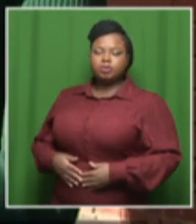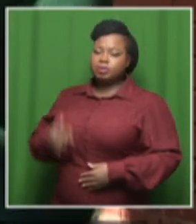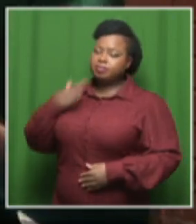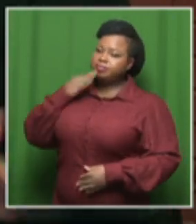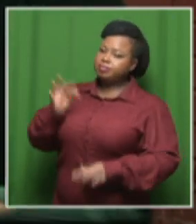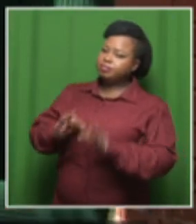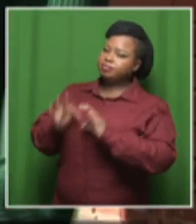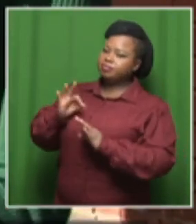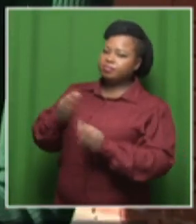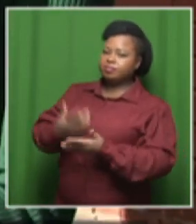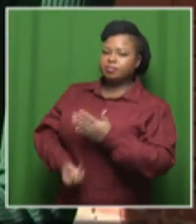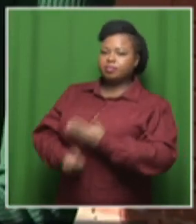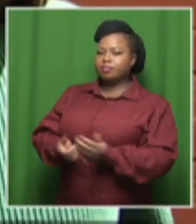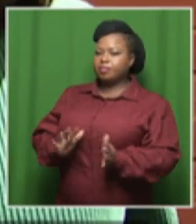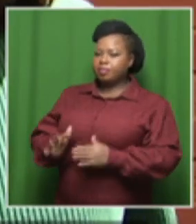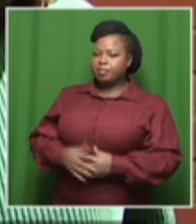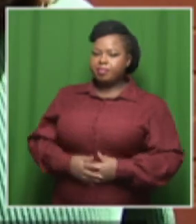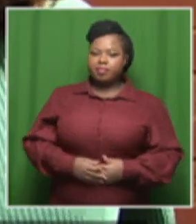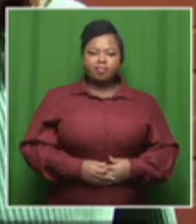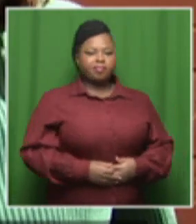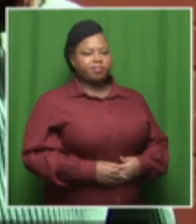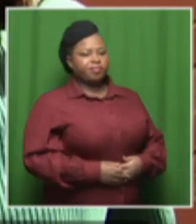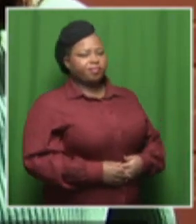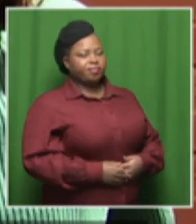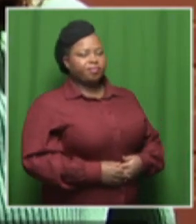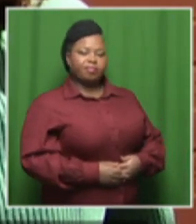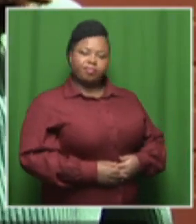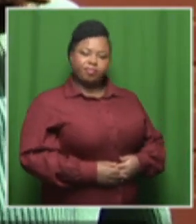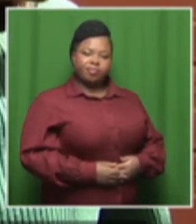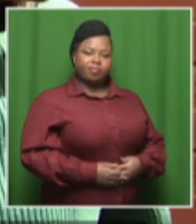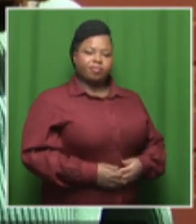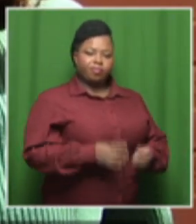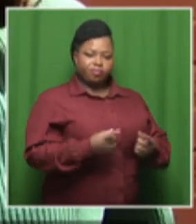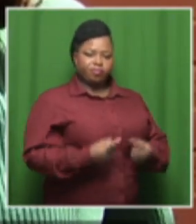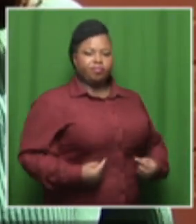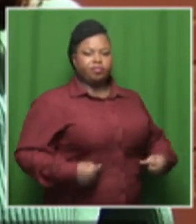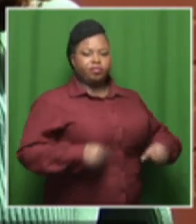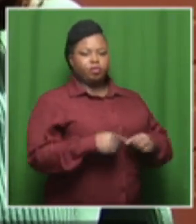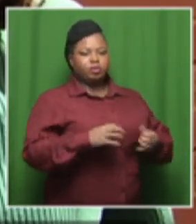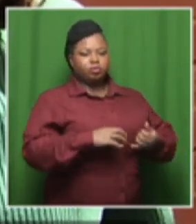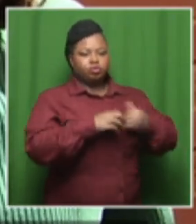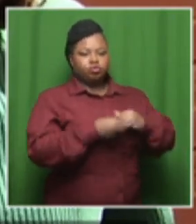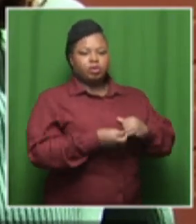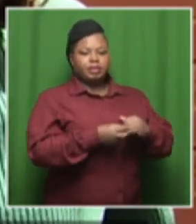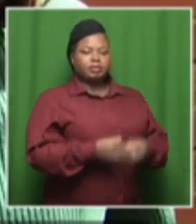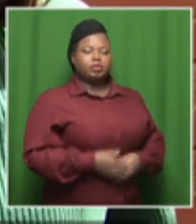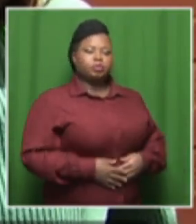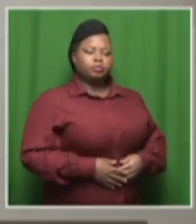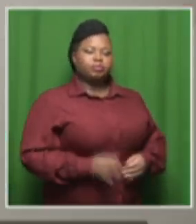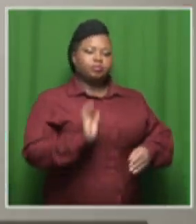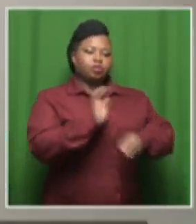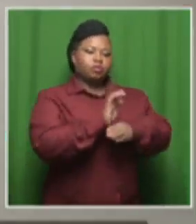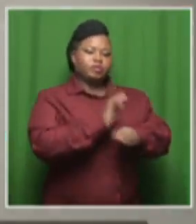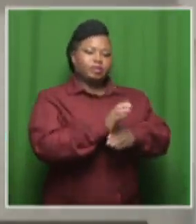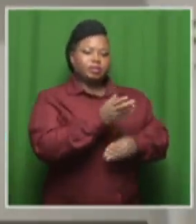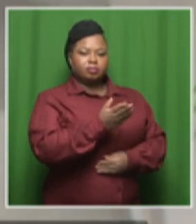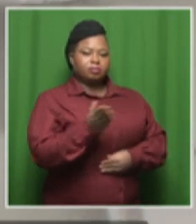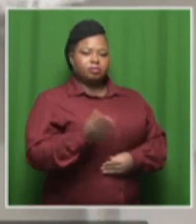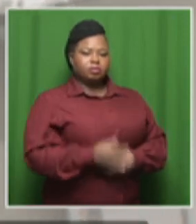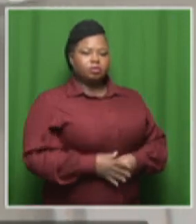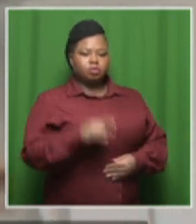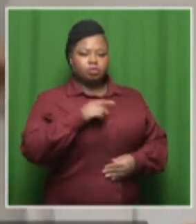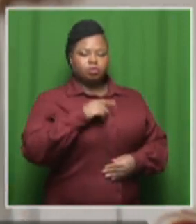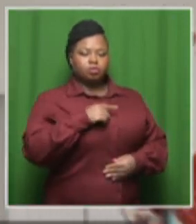about how all this came to be. So we actually try to go on as many overseas trips as we can because